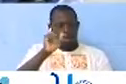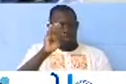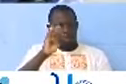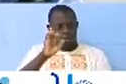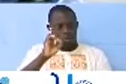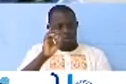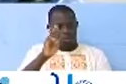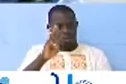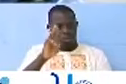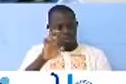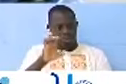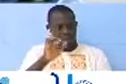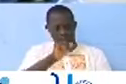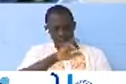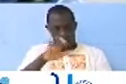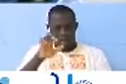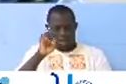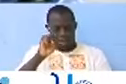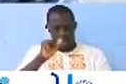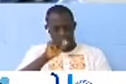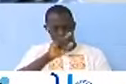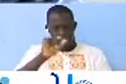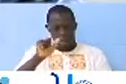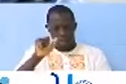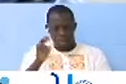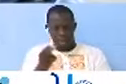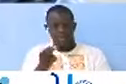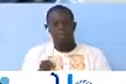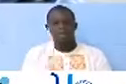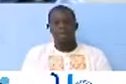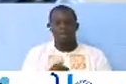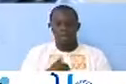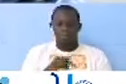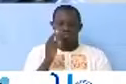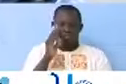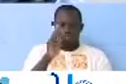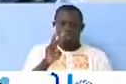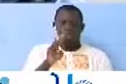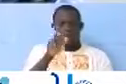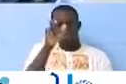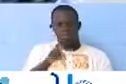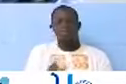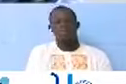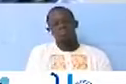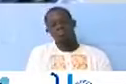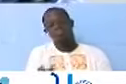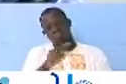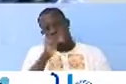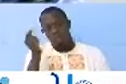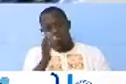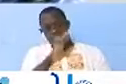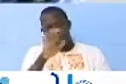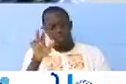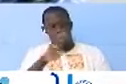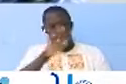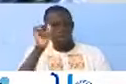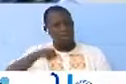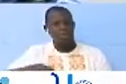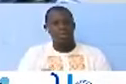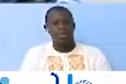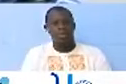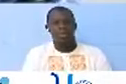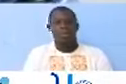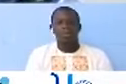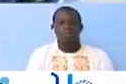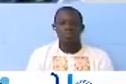Katsala. Na do family kapa Huruhara abajele. I saw one called Huruhara. Na funny jele. Huruhara.